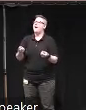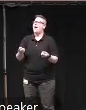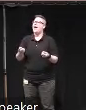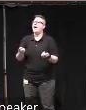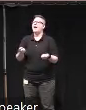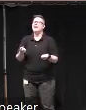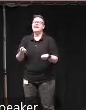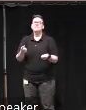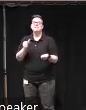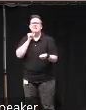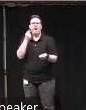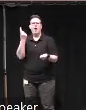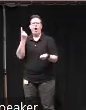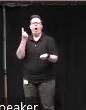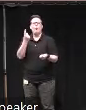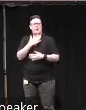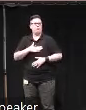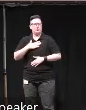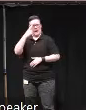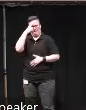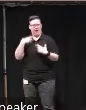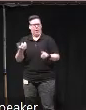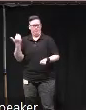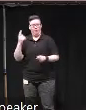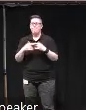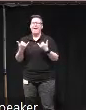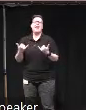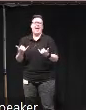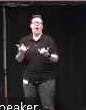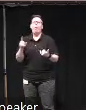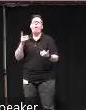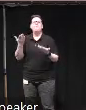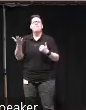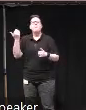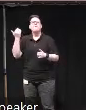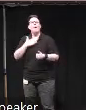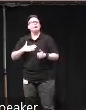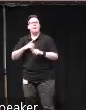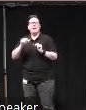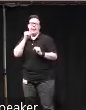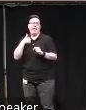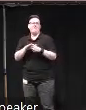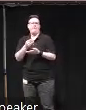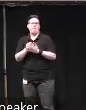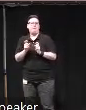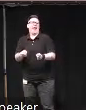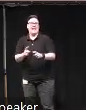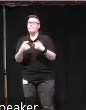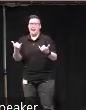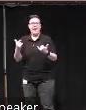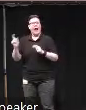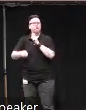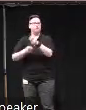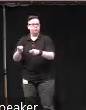appreciated mental health as they do now, or the funding stream has been lagging behind. And the new faculty and the staff